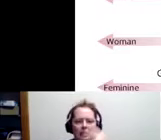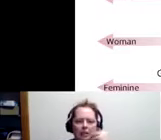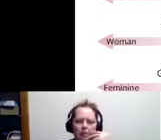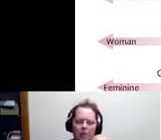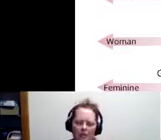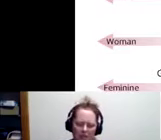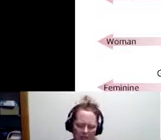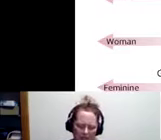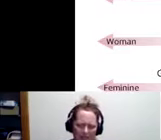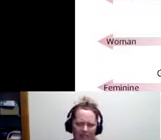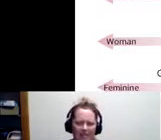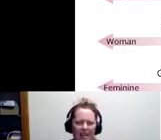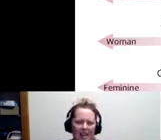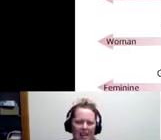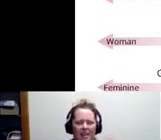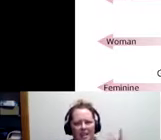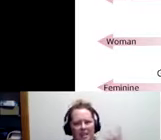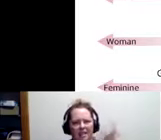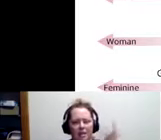Next slide.